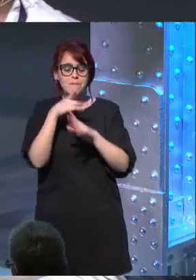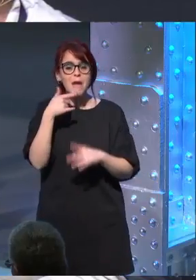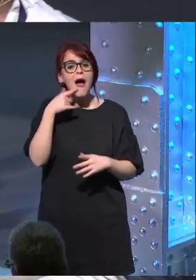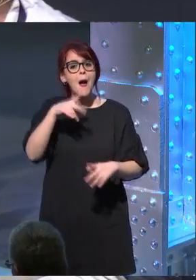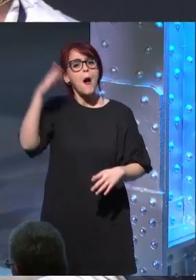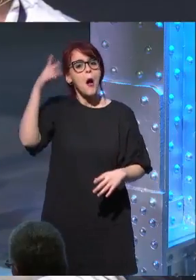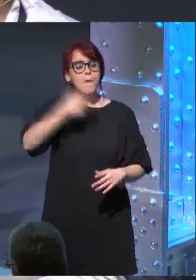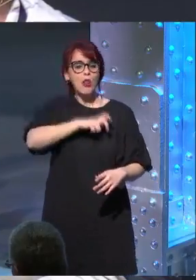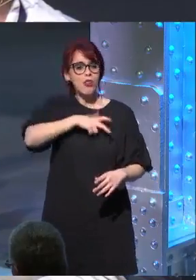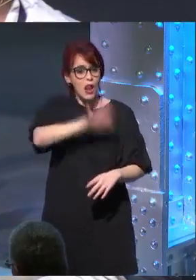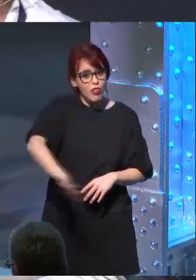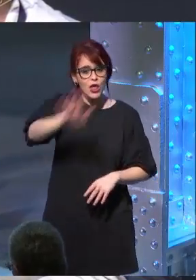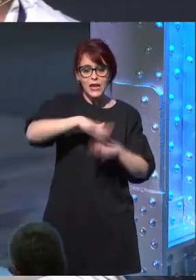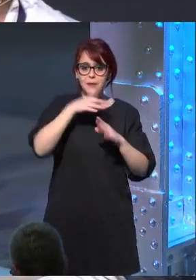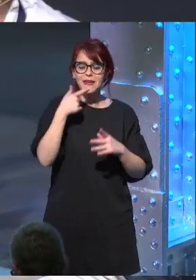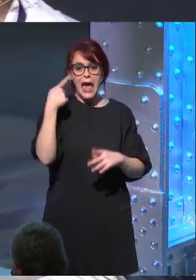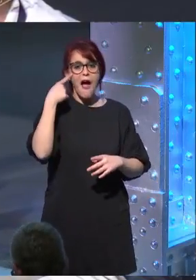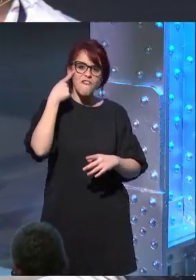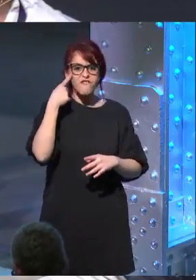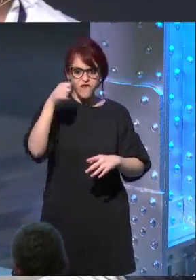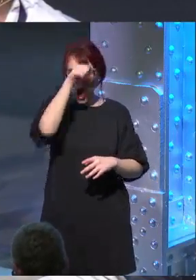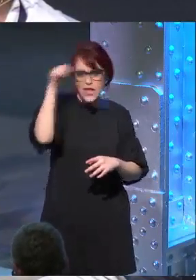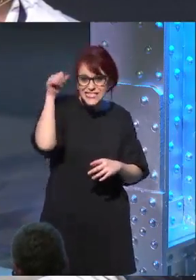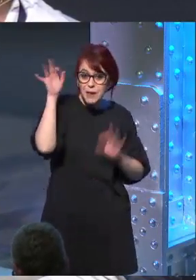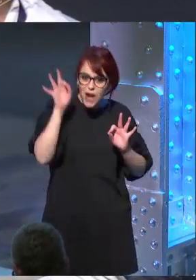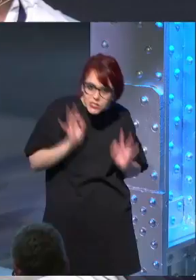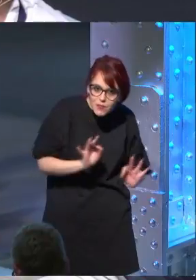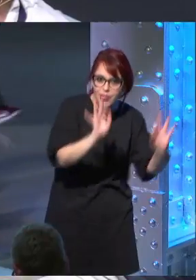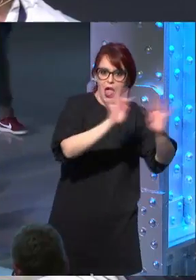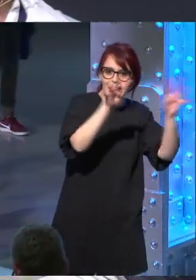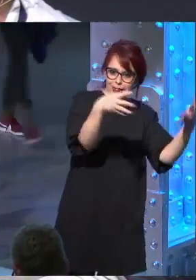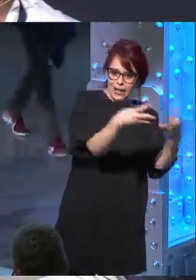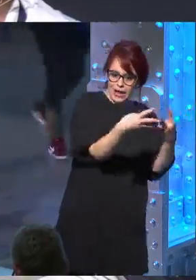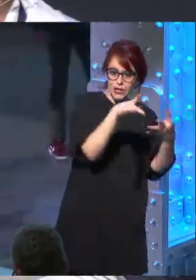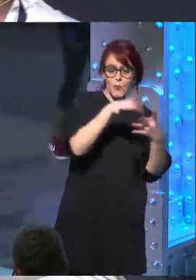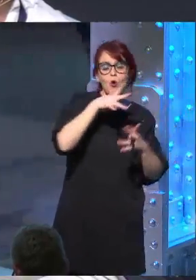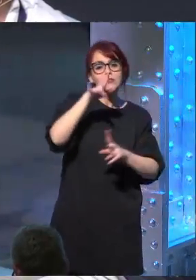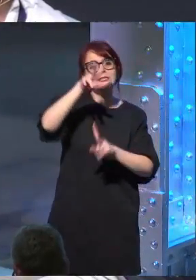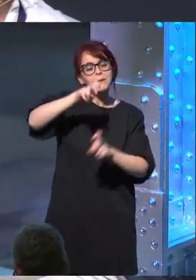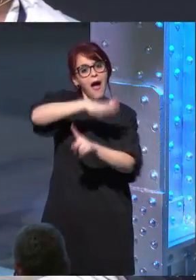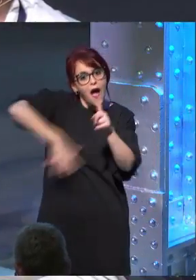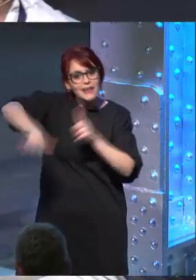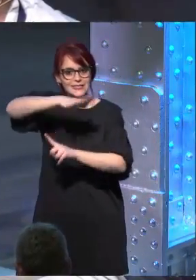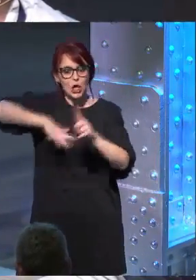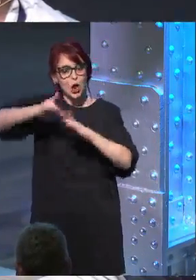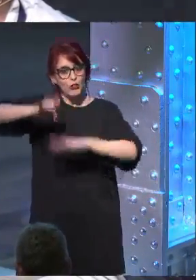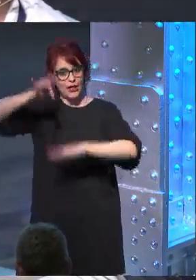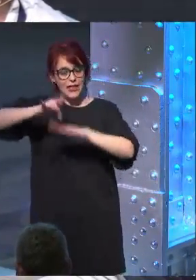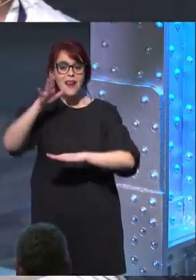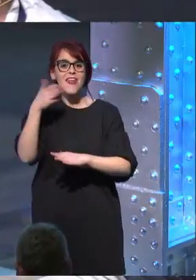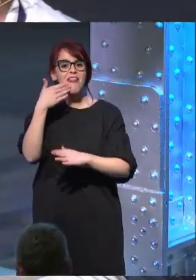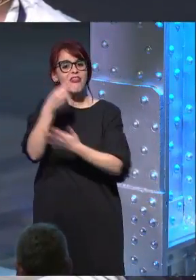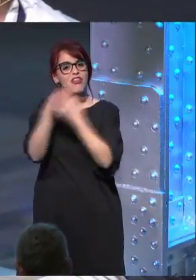have Santiago Rey. He's an expert in computer forensics. He's a member of the National Police, and he works in the safe usage of